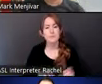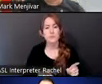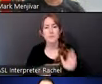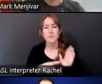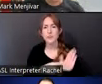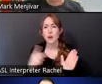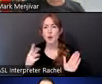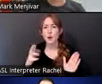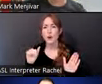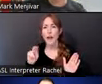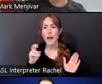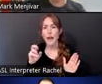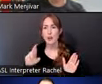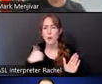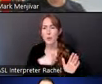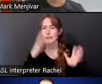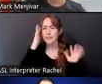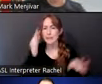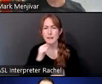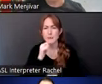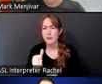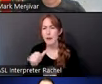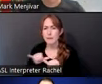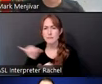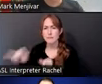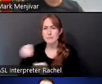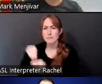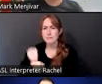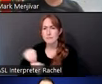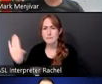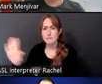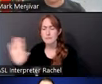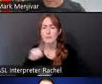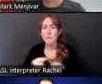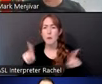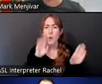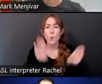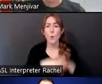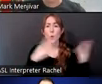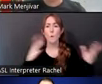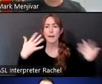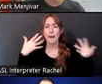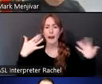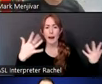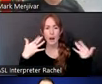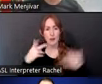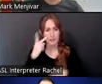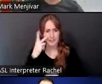but decided to not work inside of the institution, but to work in open air spaces. You can see there's two groups that are recording here.